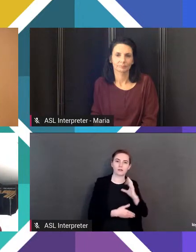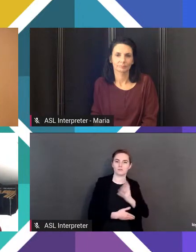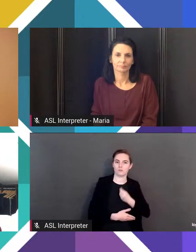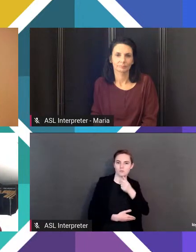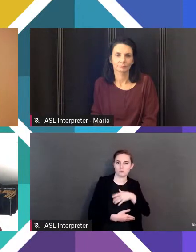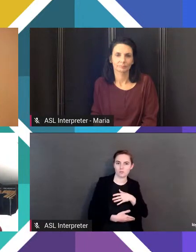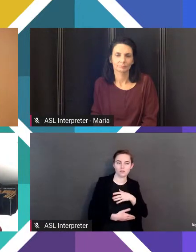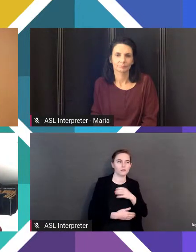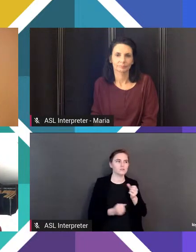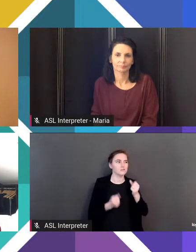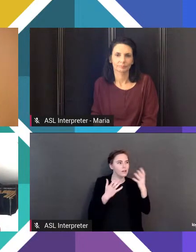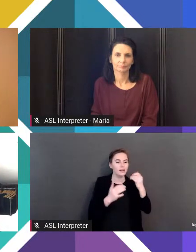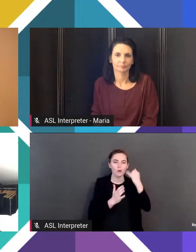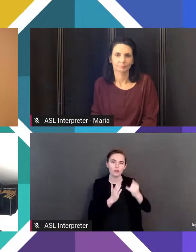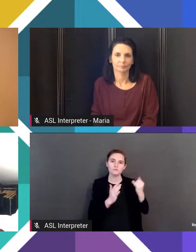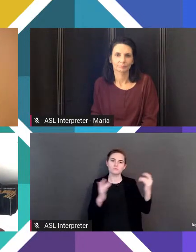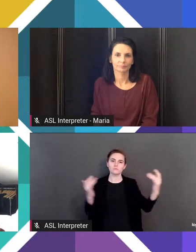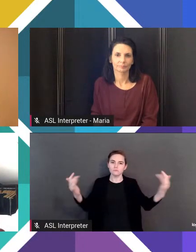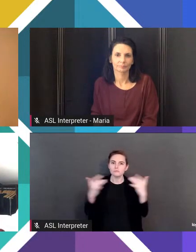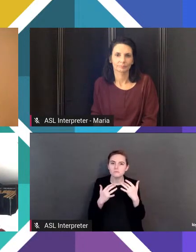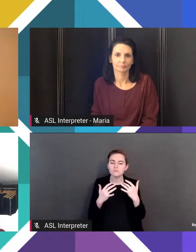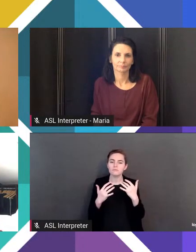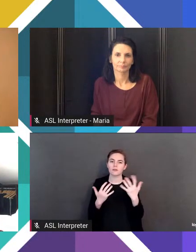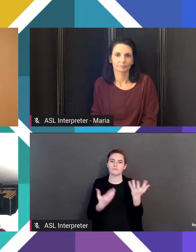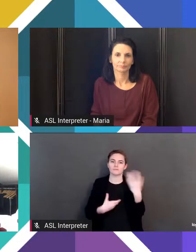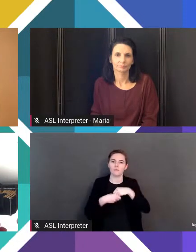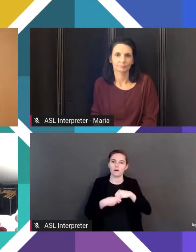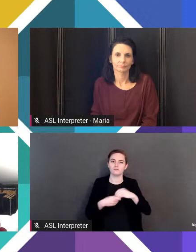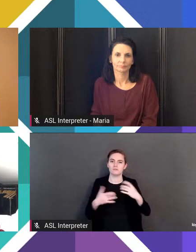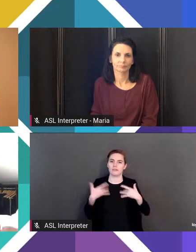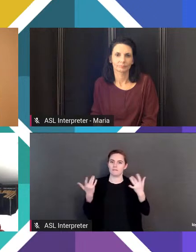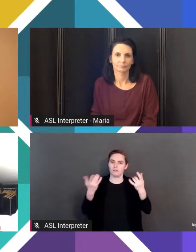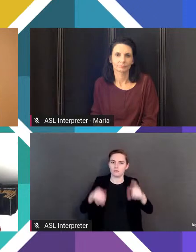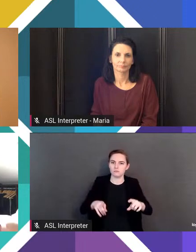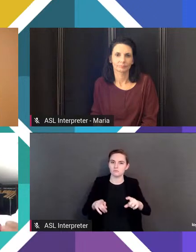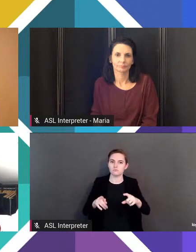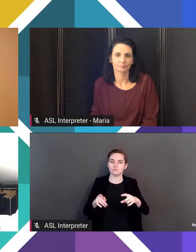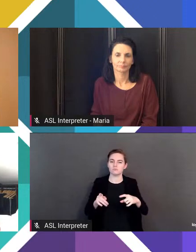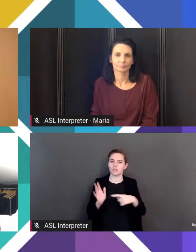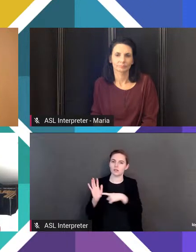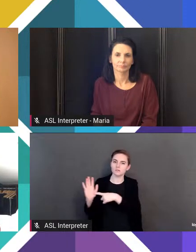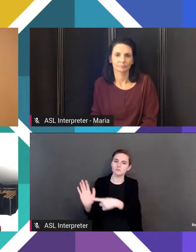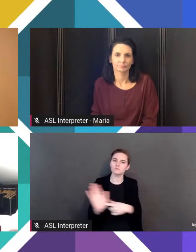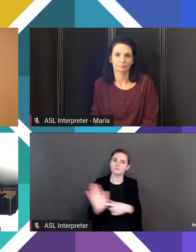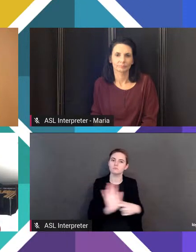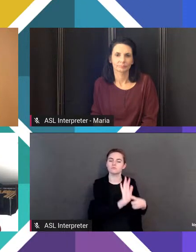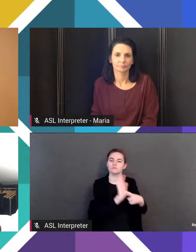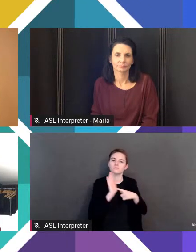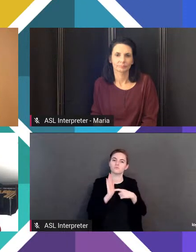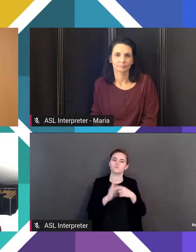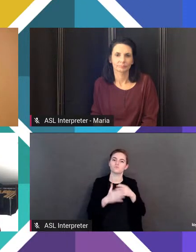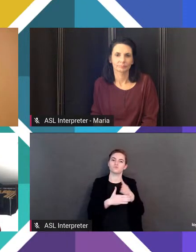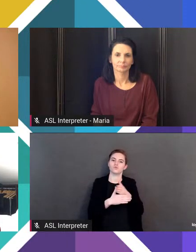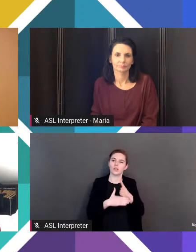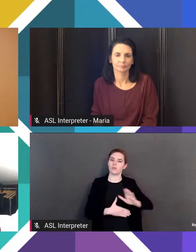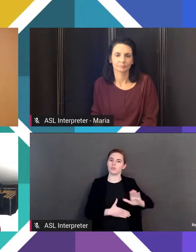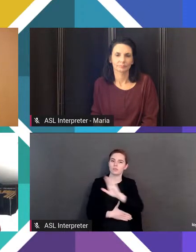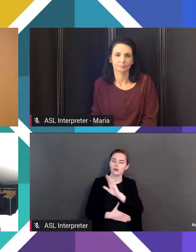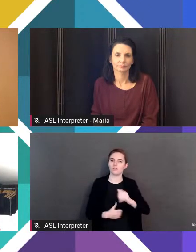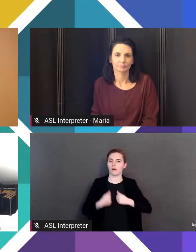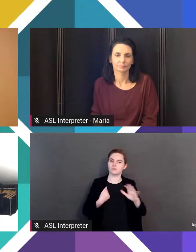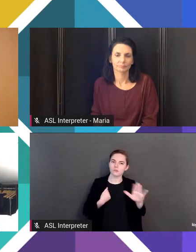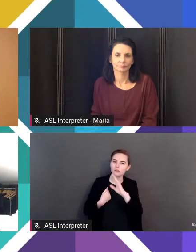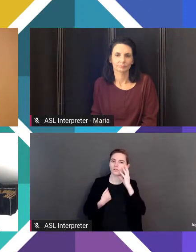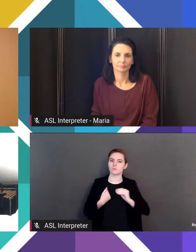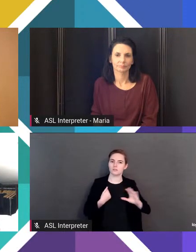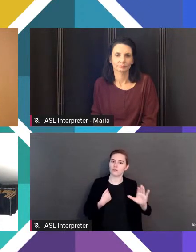come and be a part of this event and share these lives and these experiences and their artistry